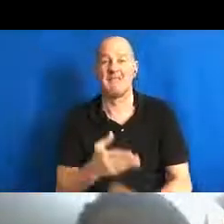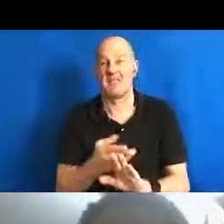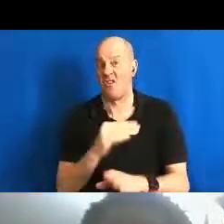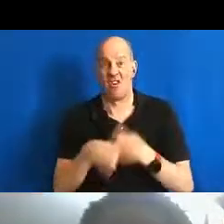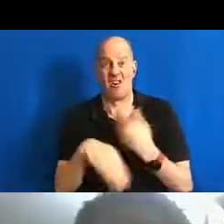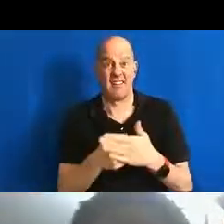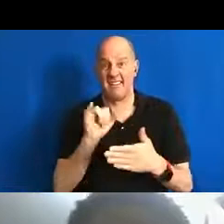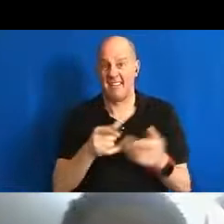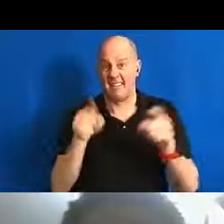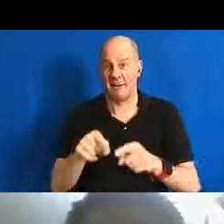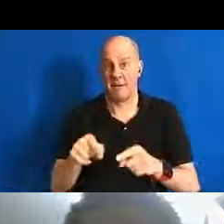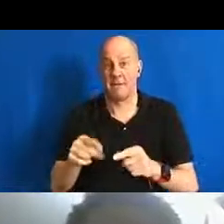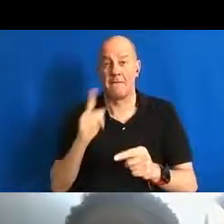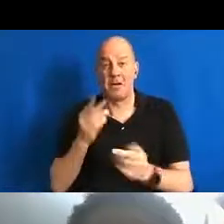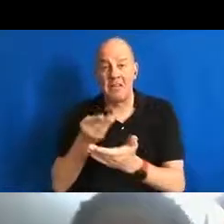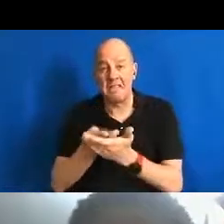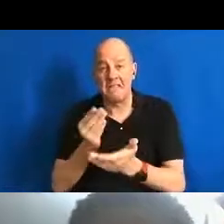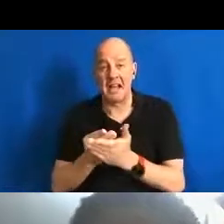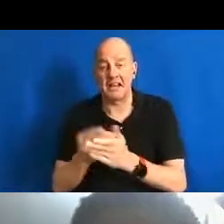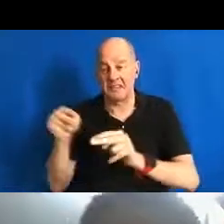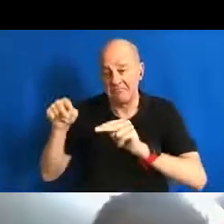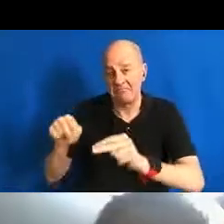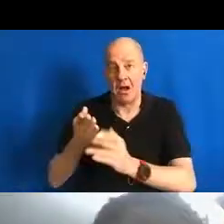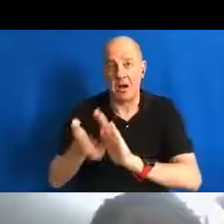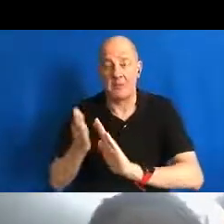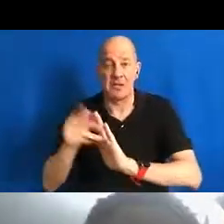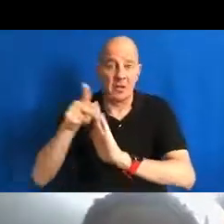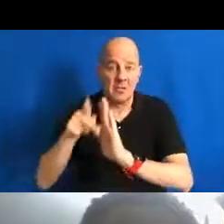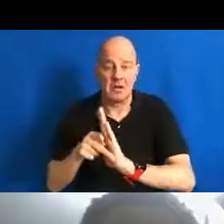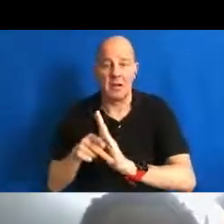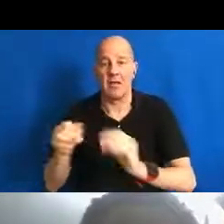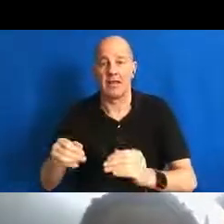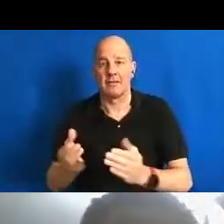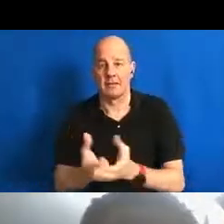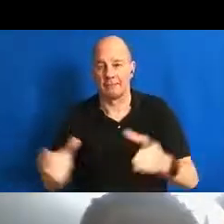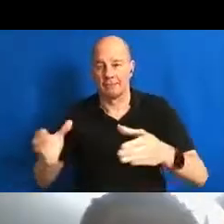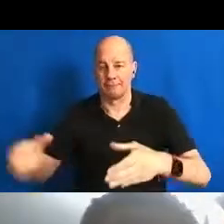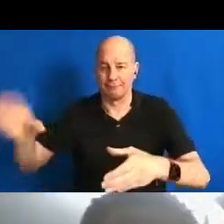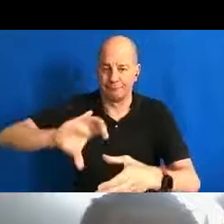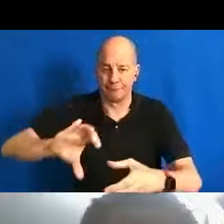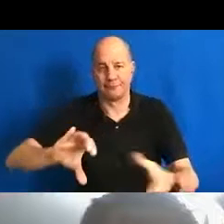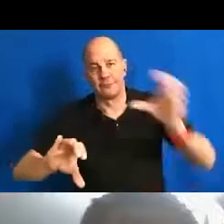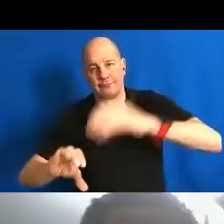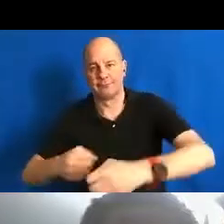happens, like the financial governance and operational policies that you're mixing up,